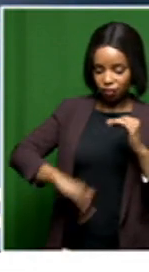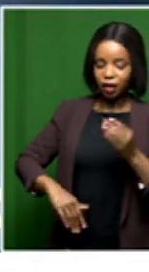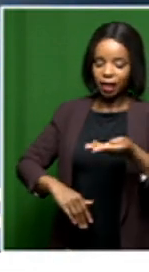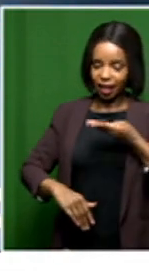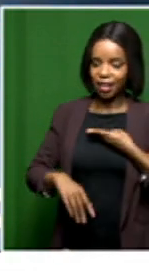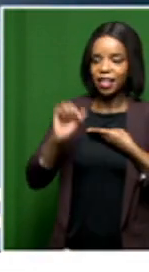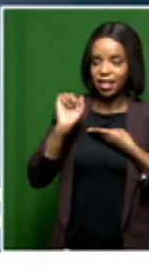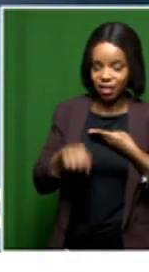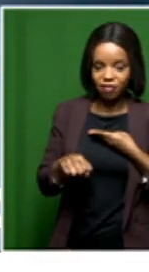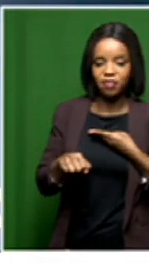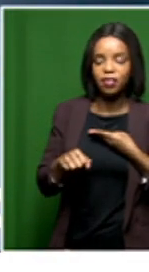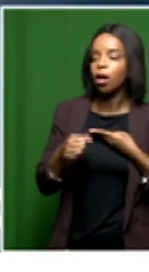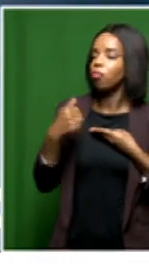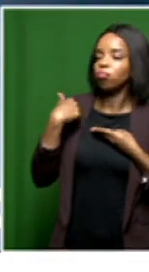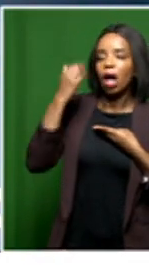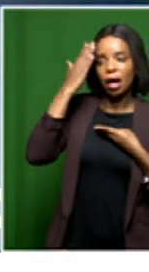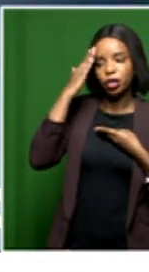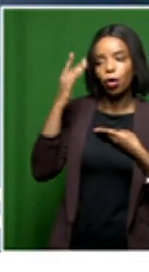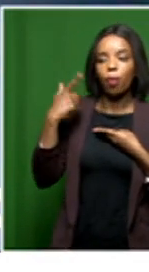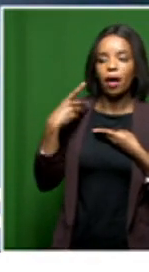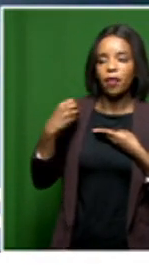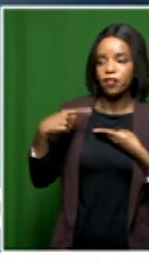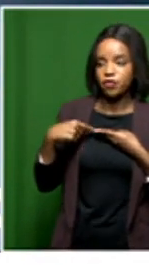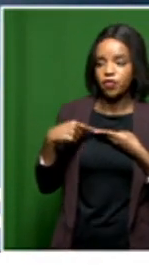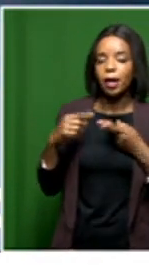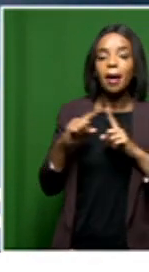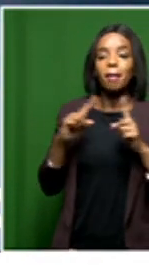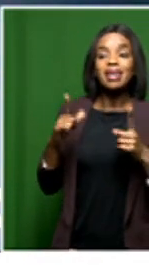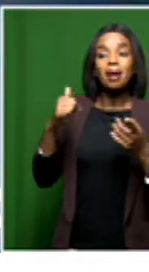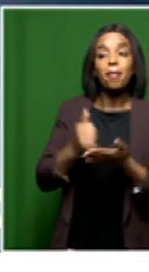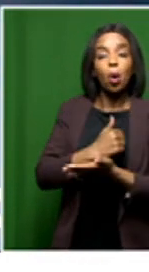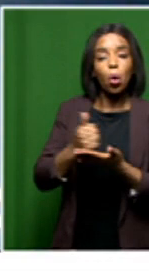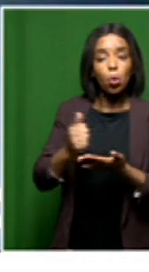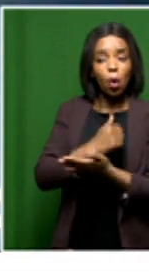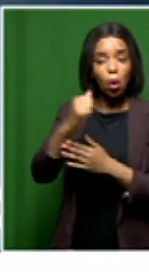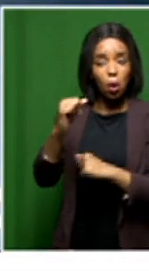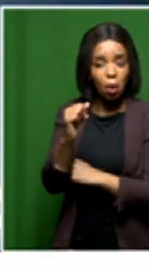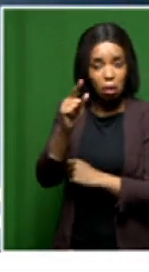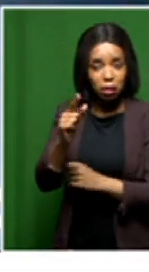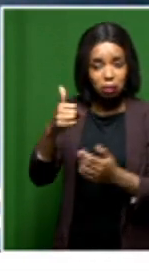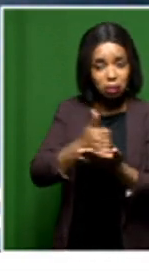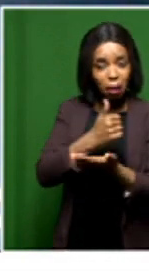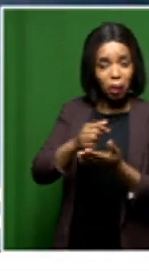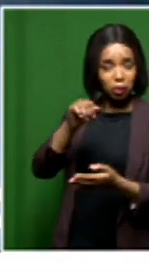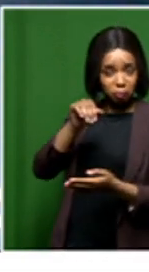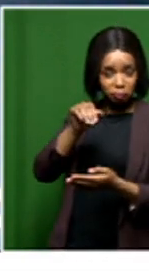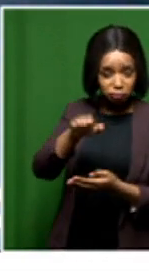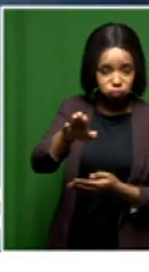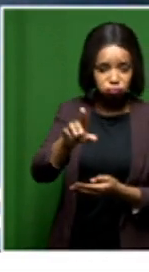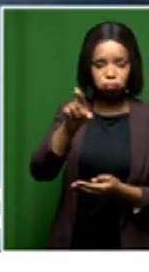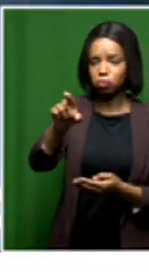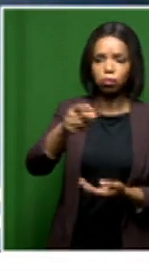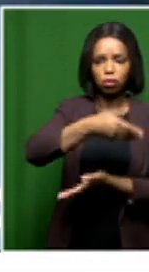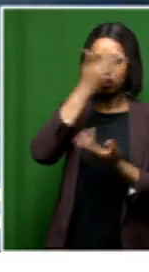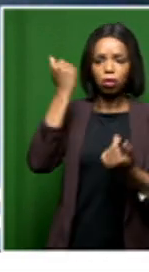But when it is posted and the postal system is so unreliable and you have no idea if somebody, in fact, has received this or not,